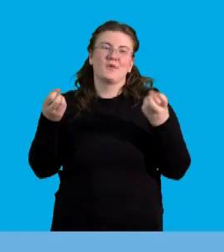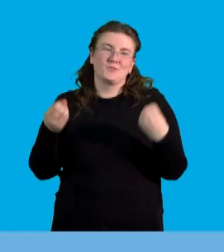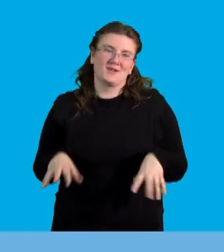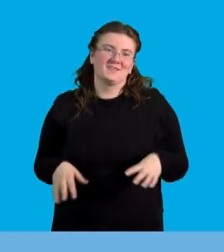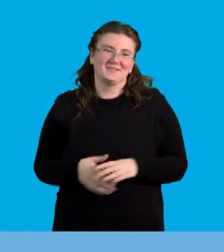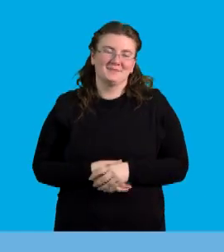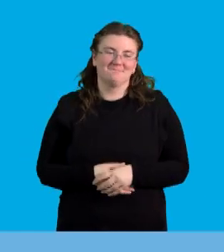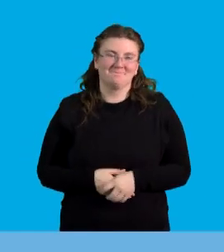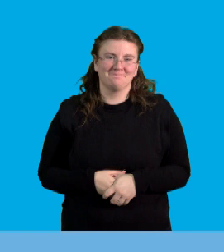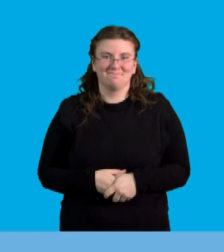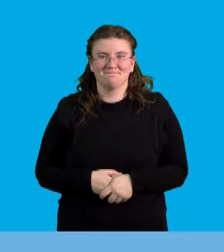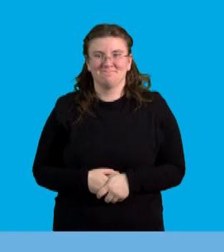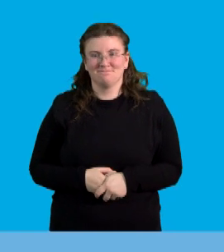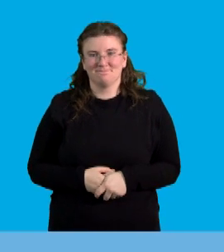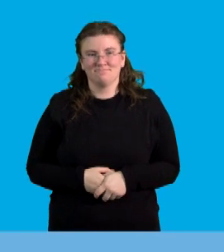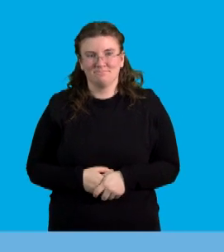energy.